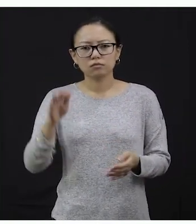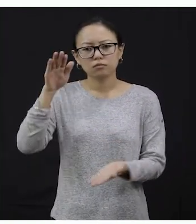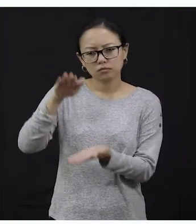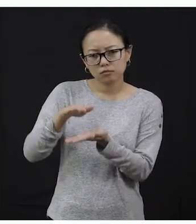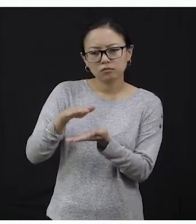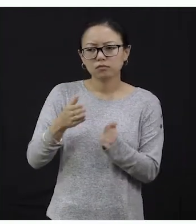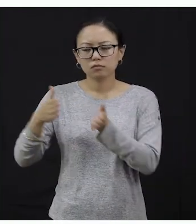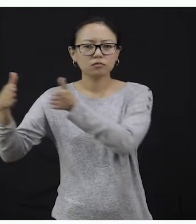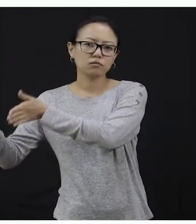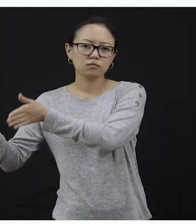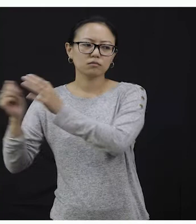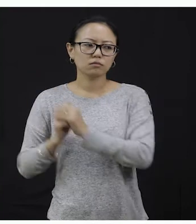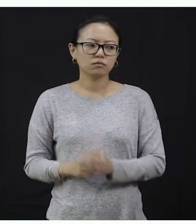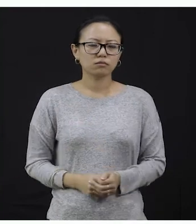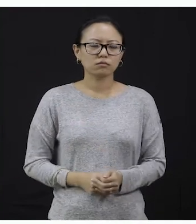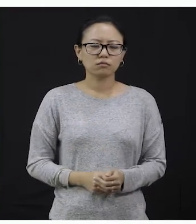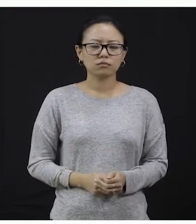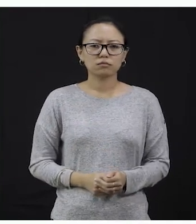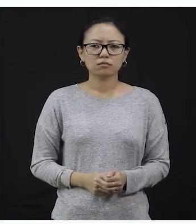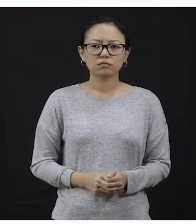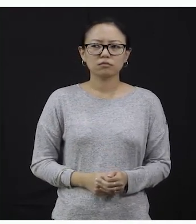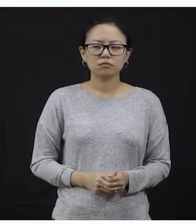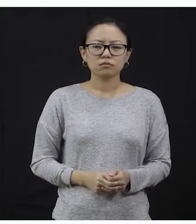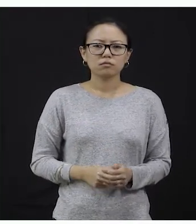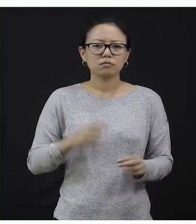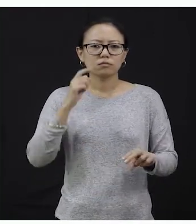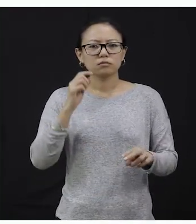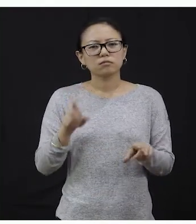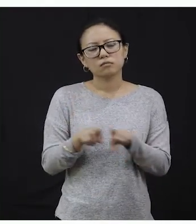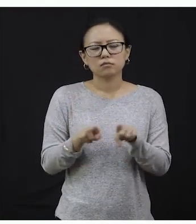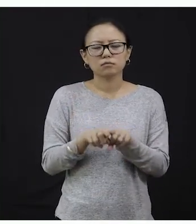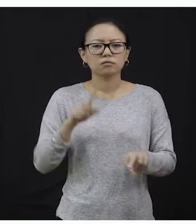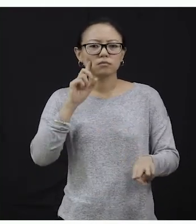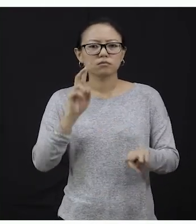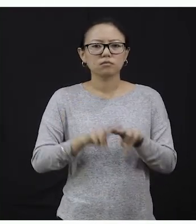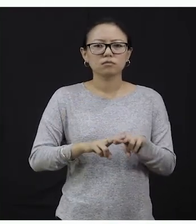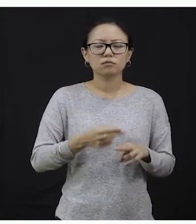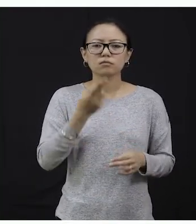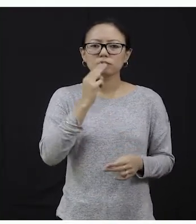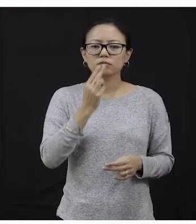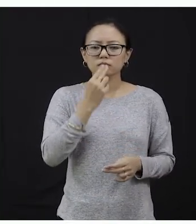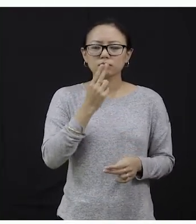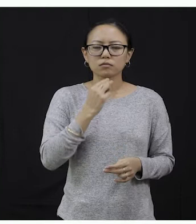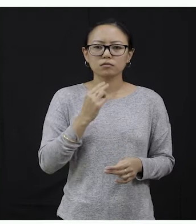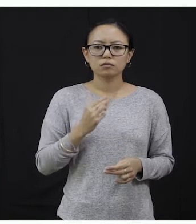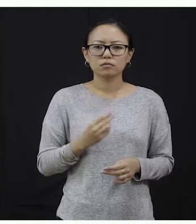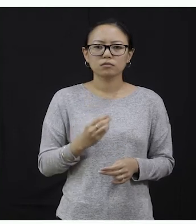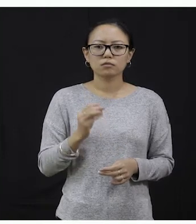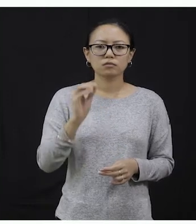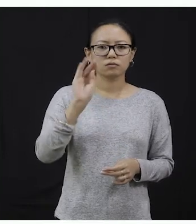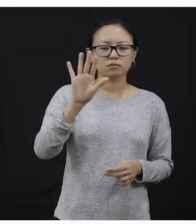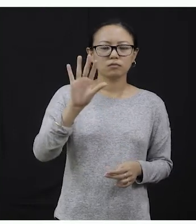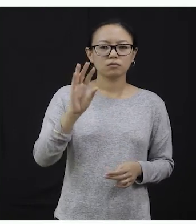For example, like if we have, if you are asked to buy a chocolate using 5 rupees, okay, if you are asked to buy a chocolate using